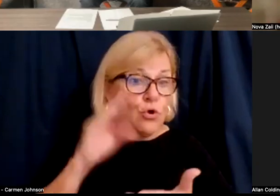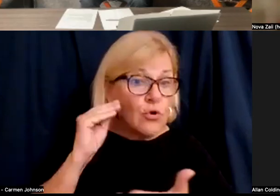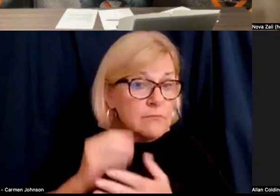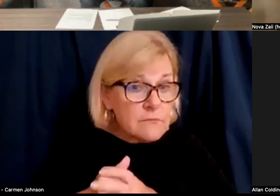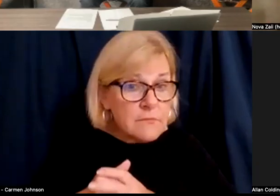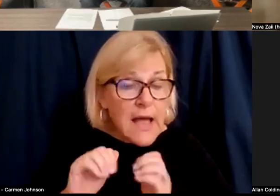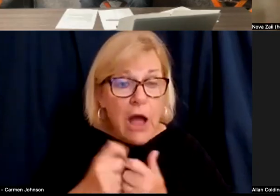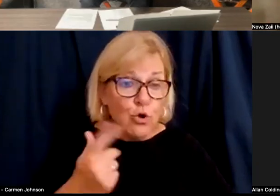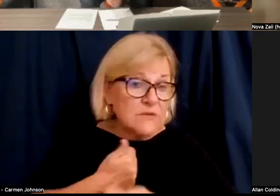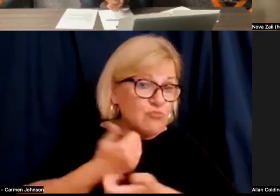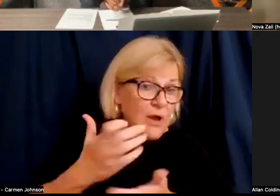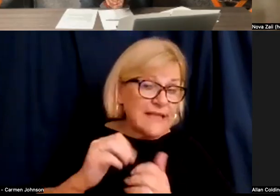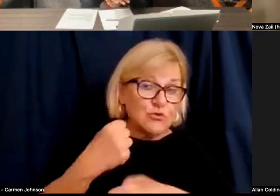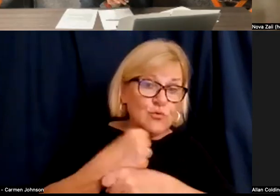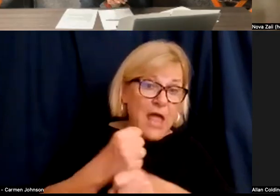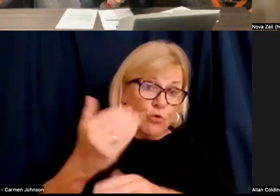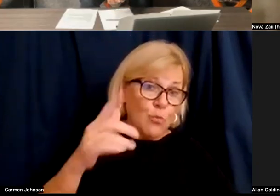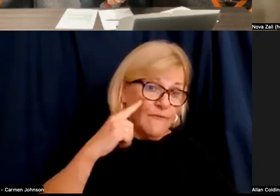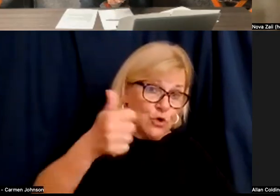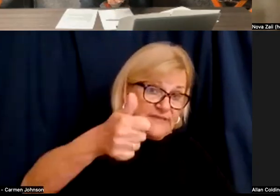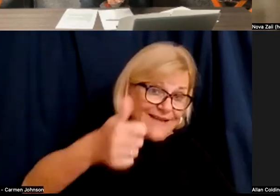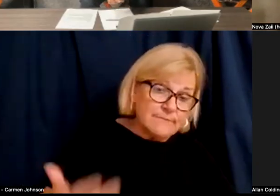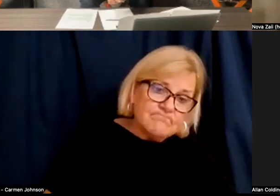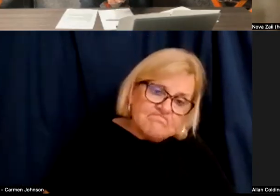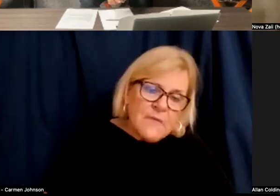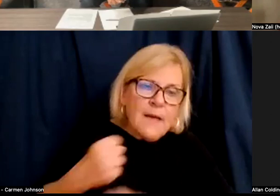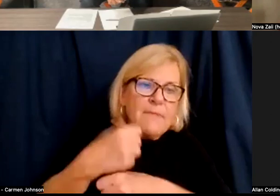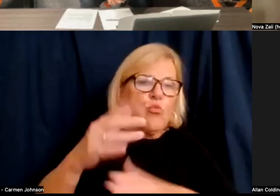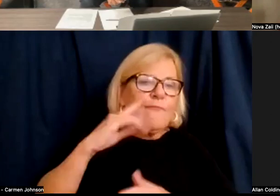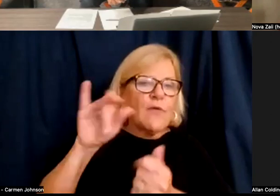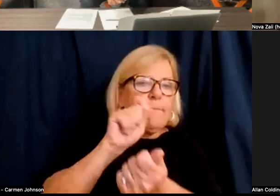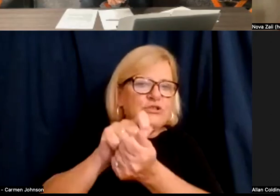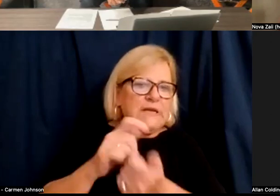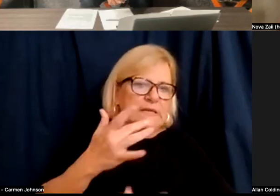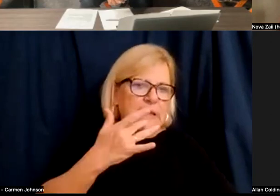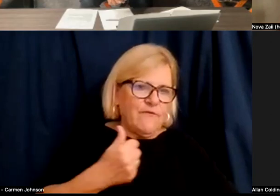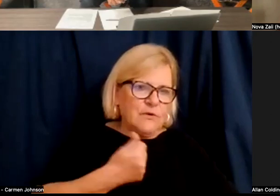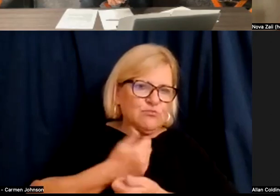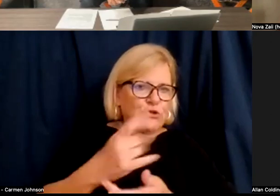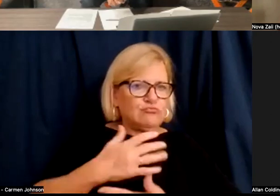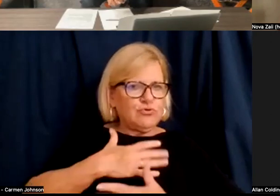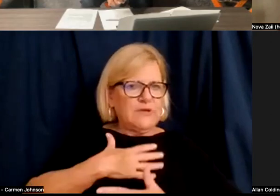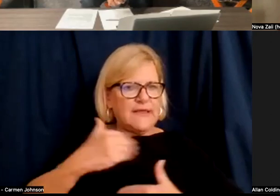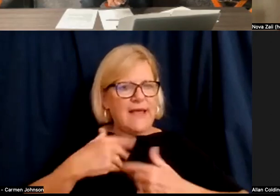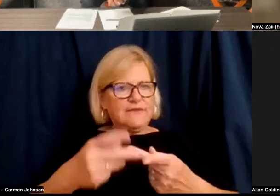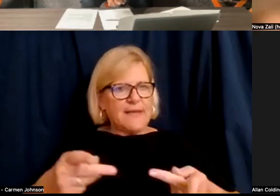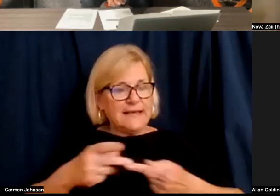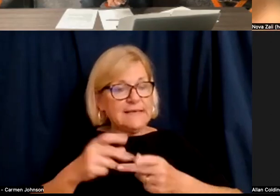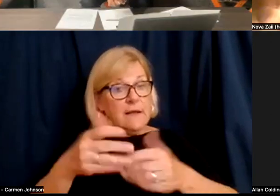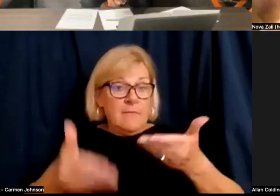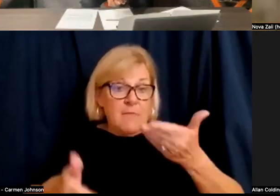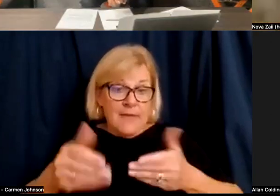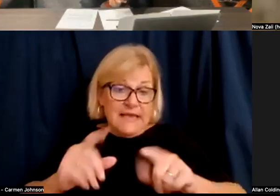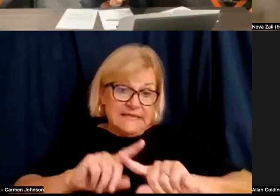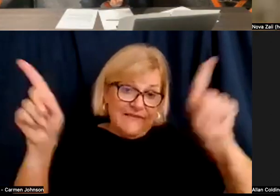how you express, and to make room for yourself. You know what I'm saying? Make room for that particular kind of expression to breathe and have its space in ways that may be defiant